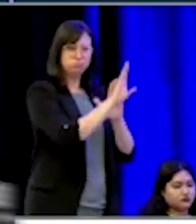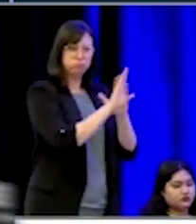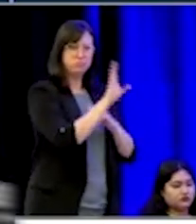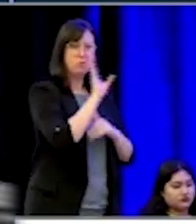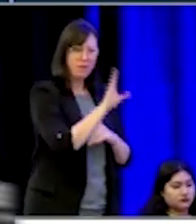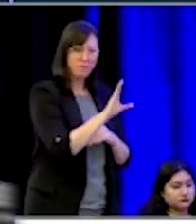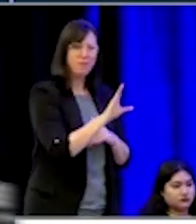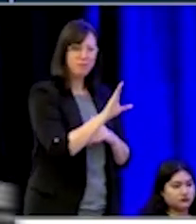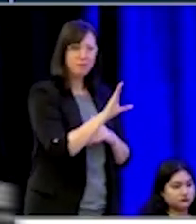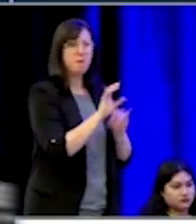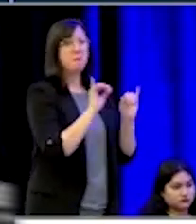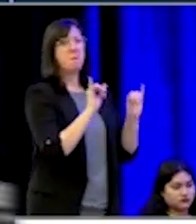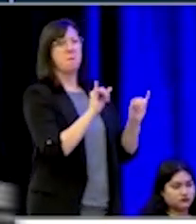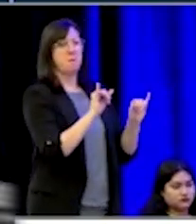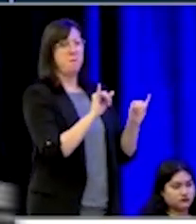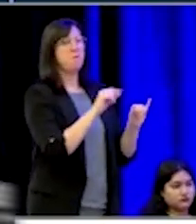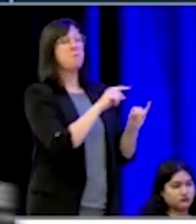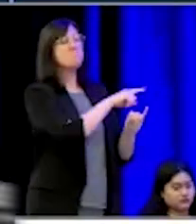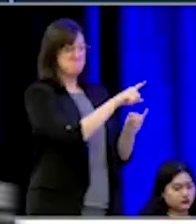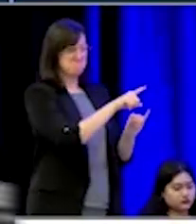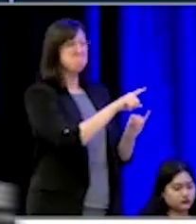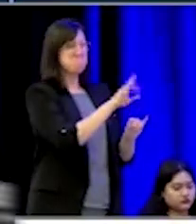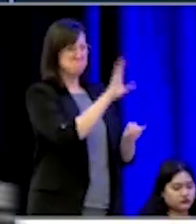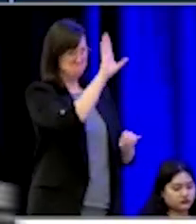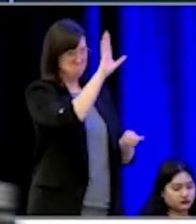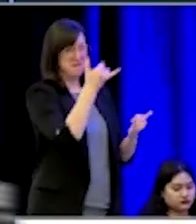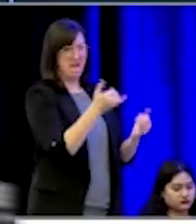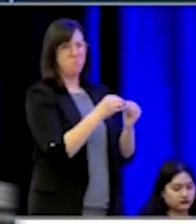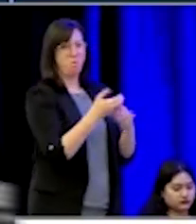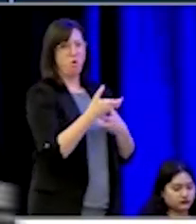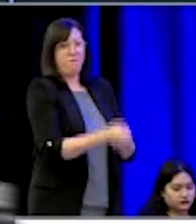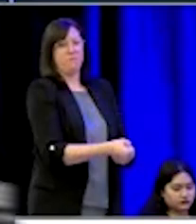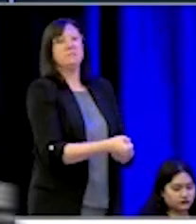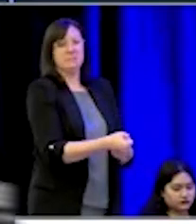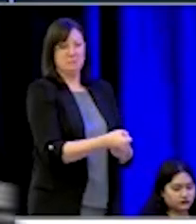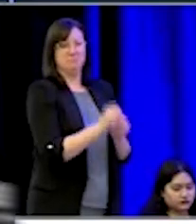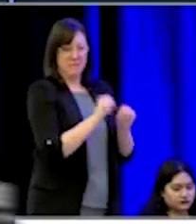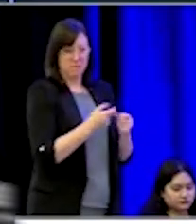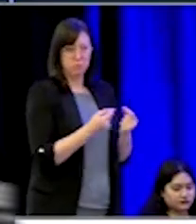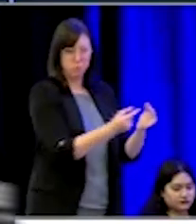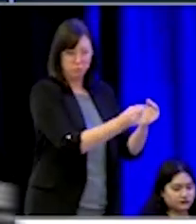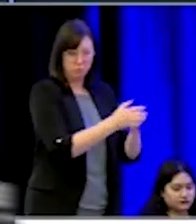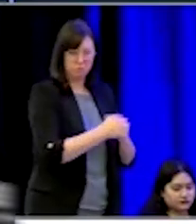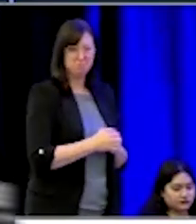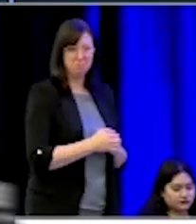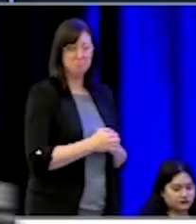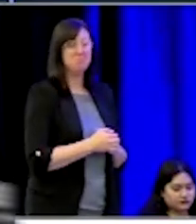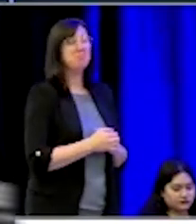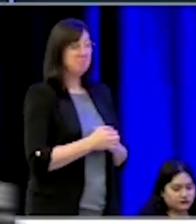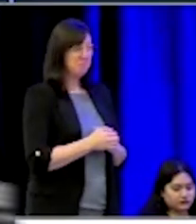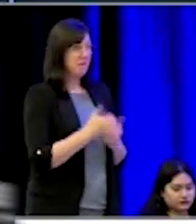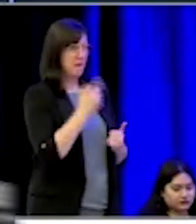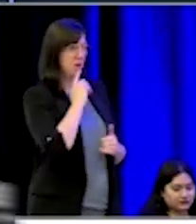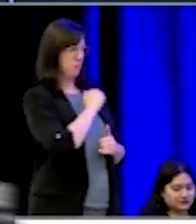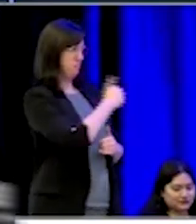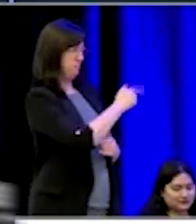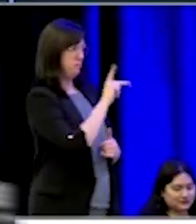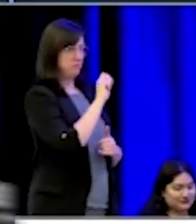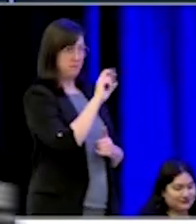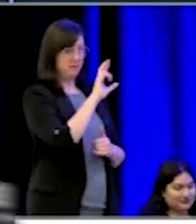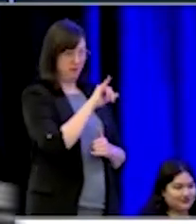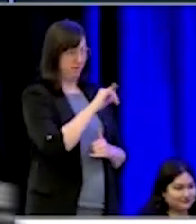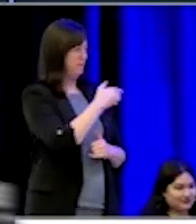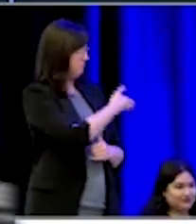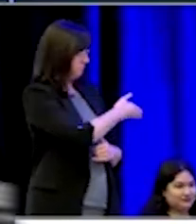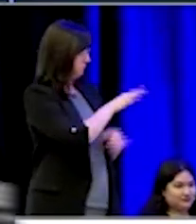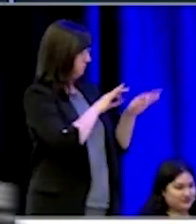a degree where at least they report higher confidence in applying them. And so with that, I'm going to hand it over to Carrie to talk about